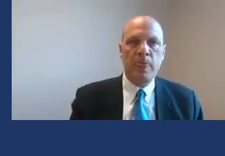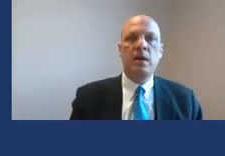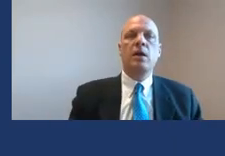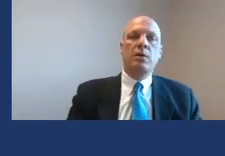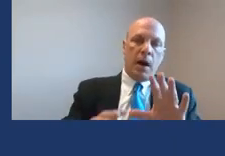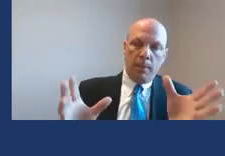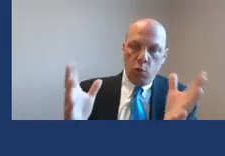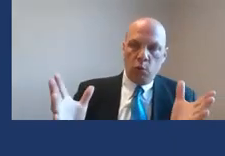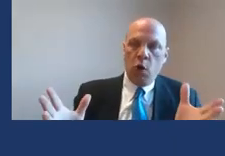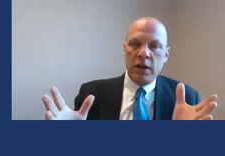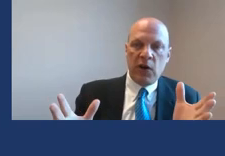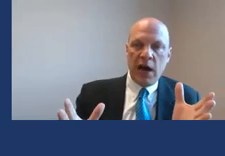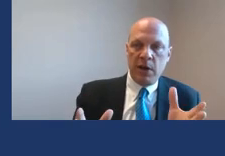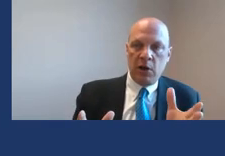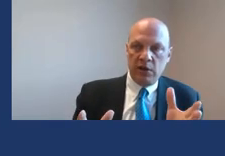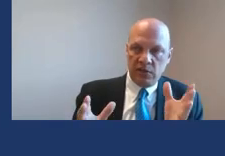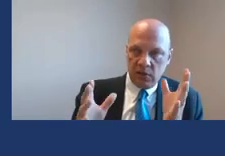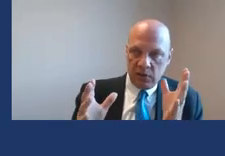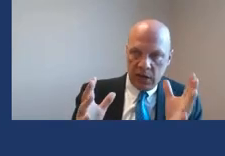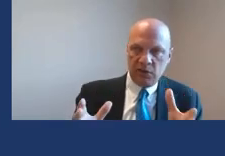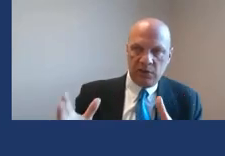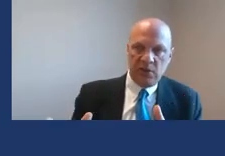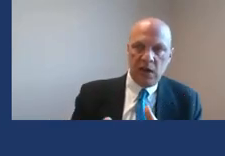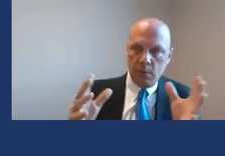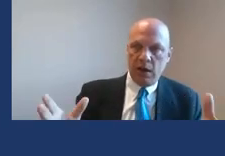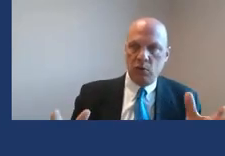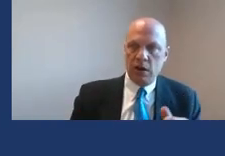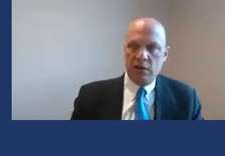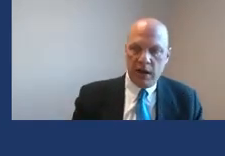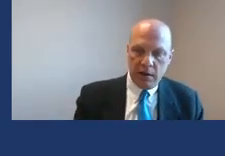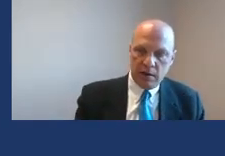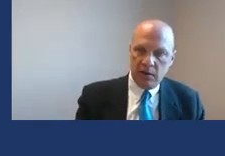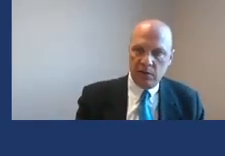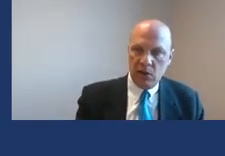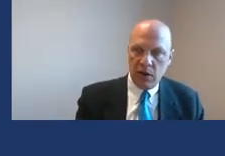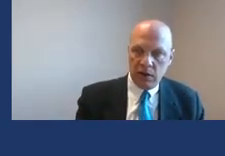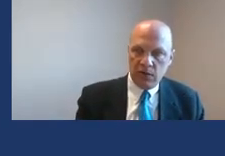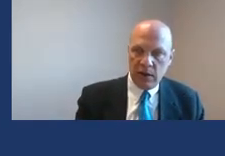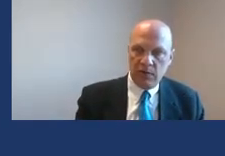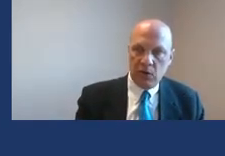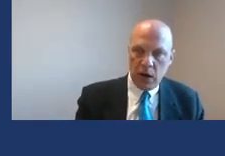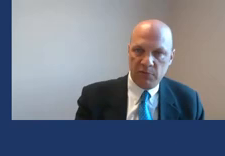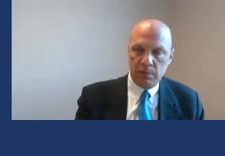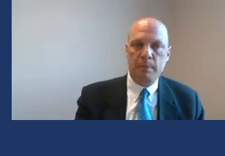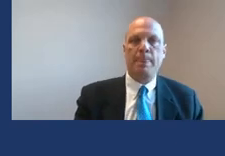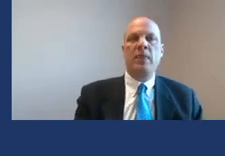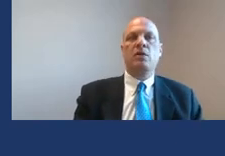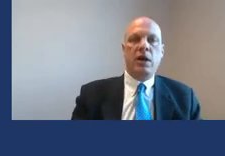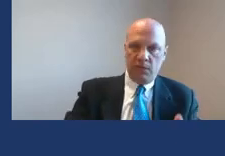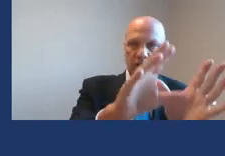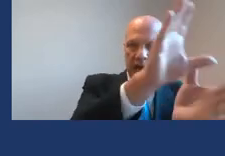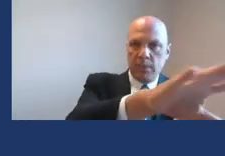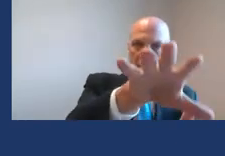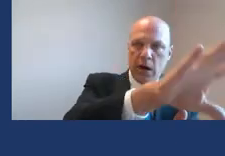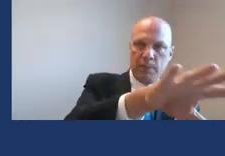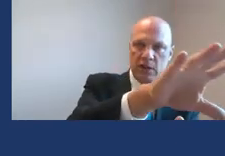2020, one in five Americans lives in a state where medical aid in dying is a legal end-of-life option,